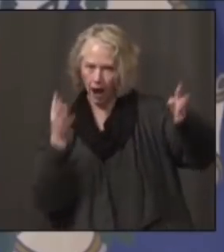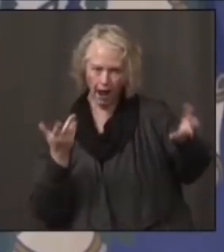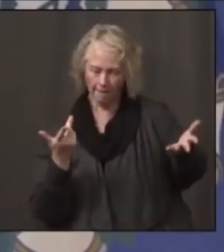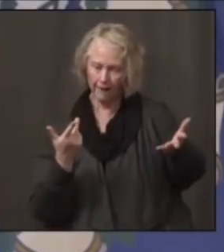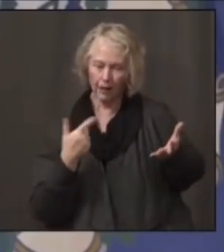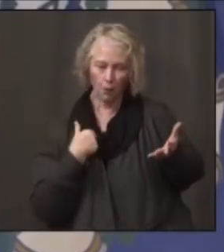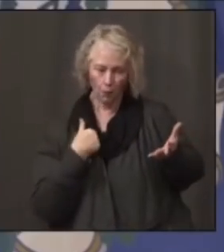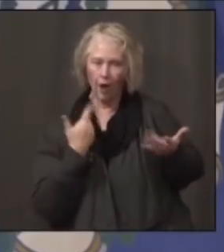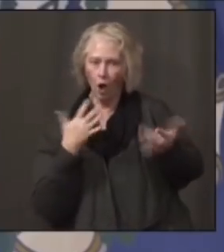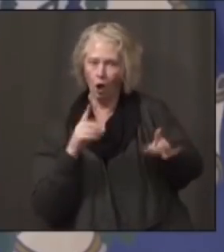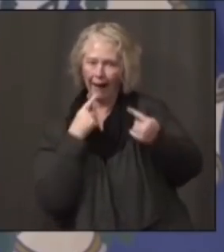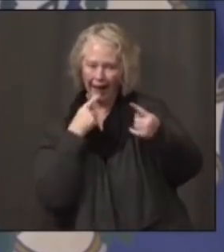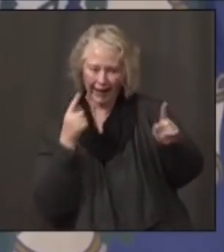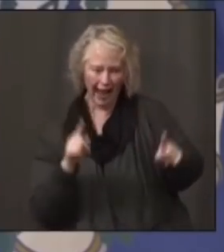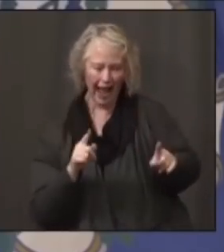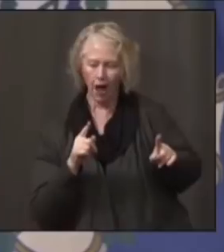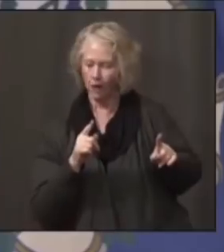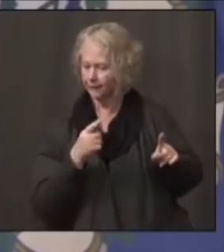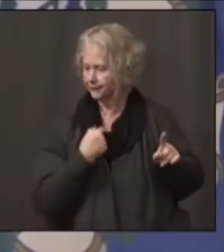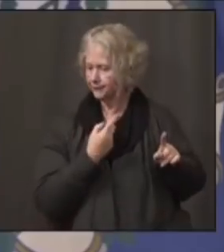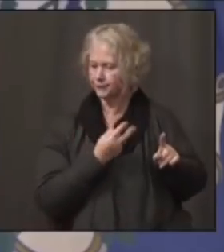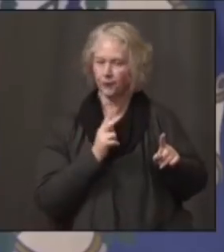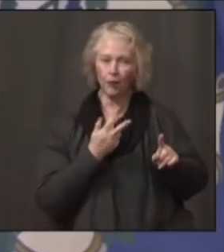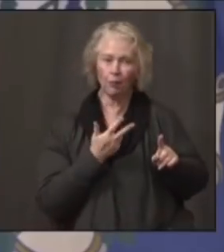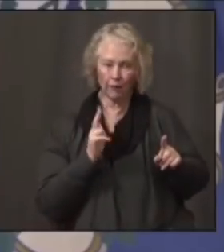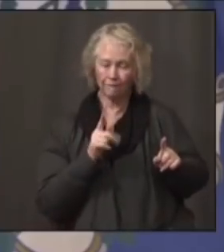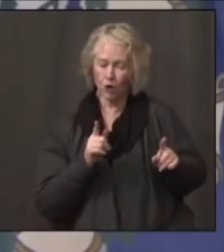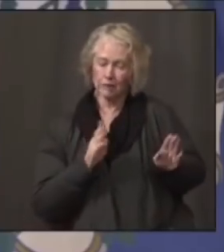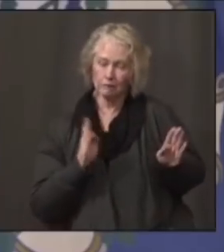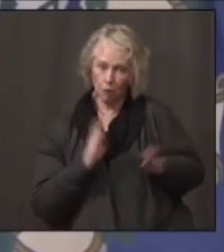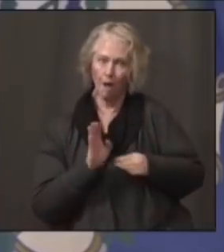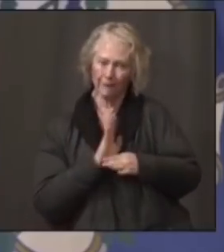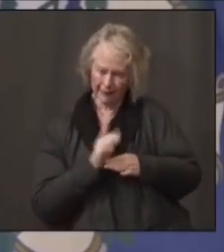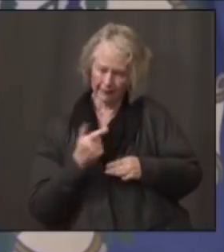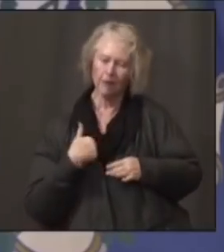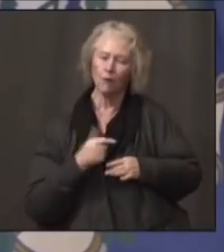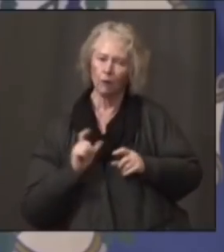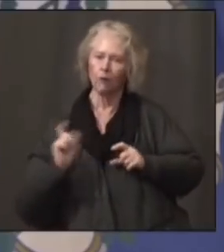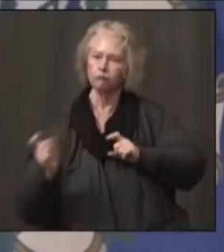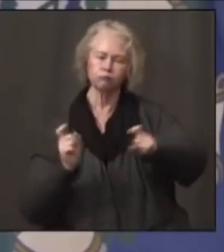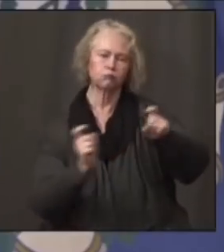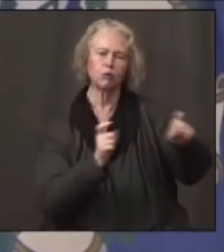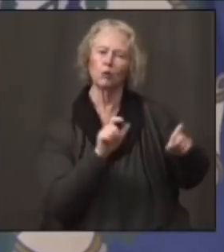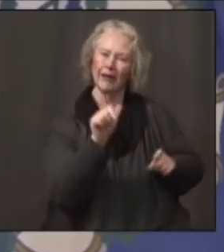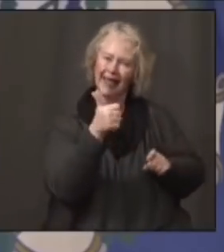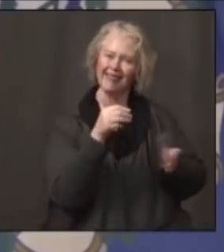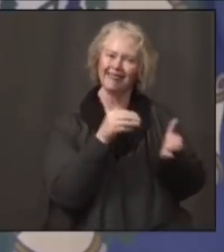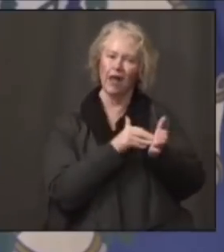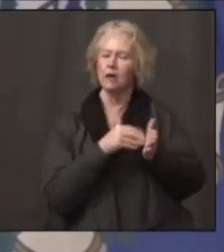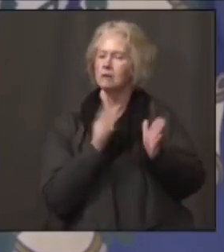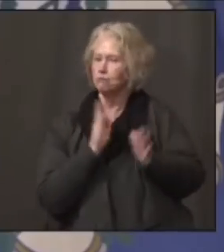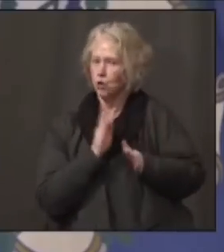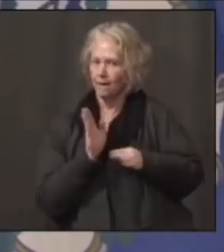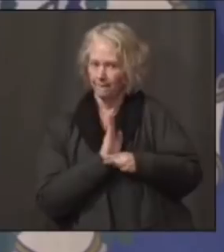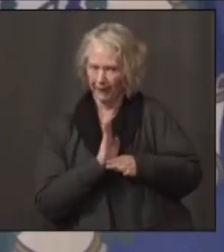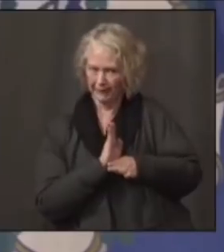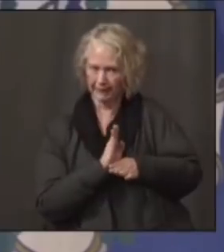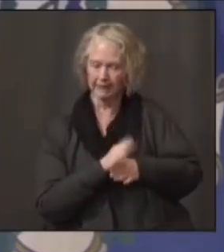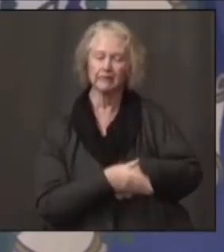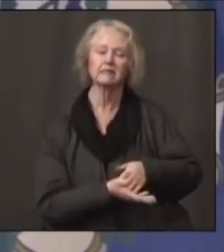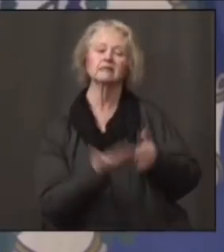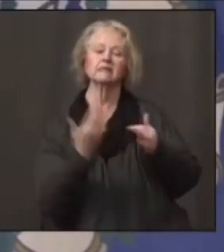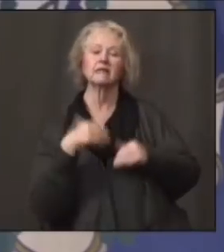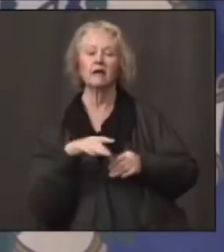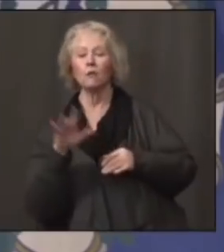which we announced, I think, 2 or 3 weeks ago, that money is coming out now to 10,000 small businesses. And then another